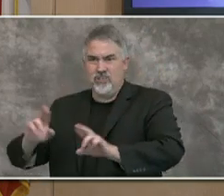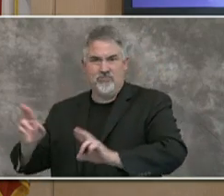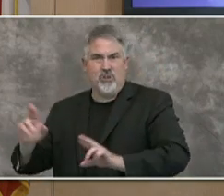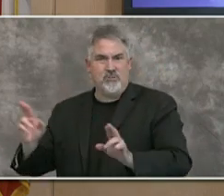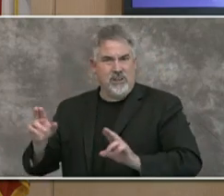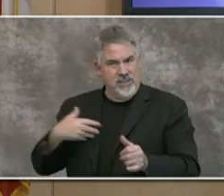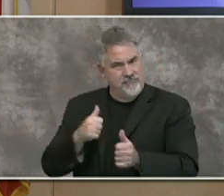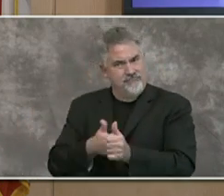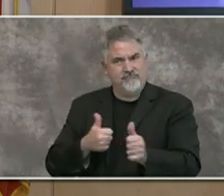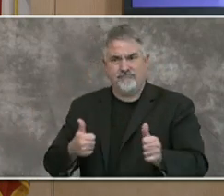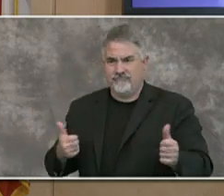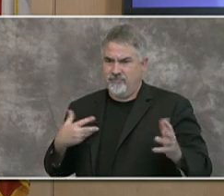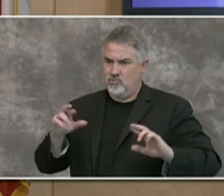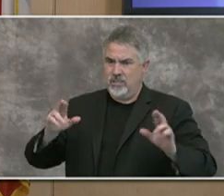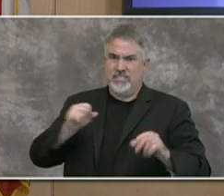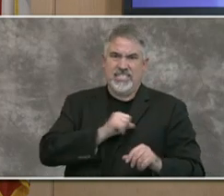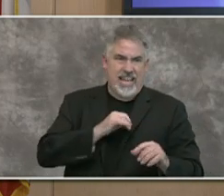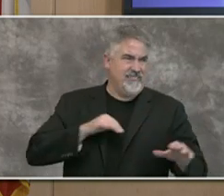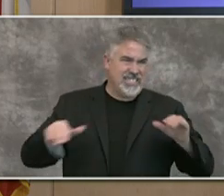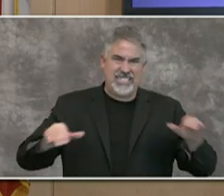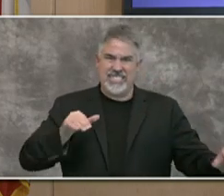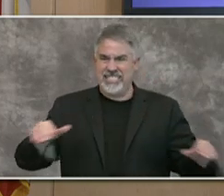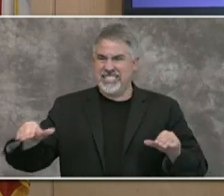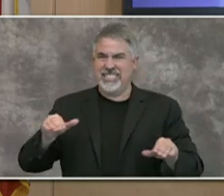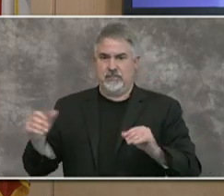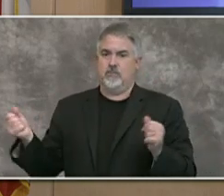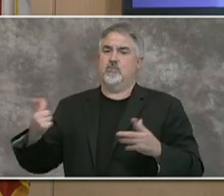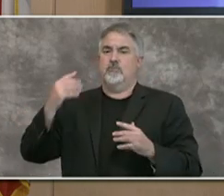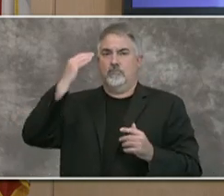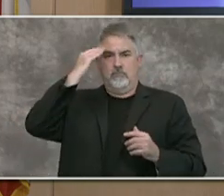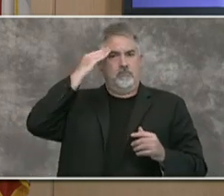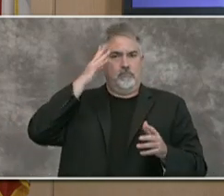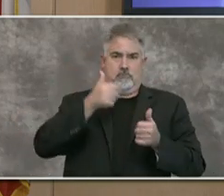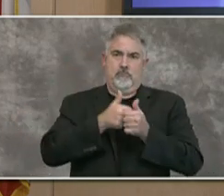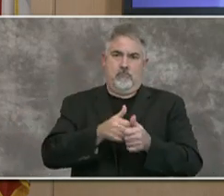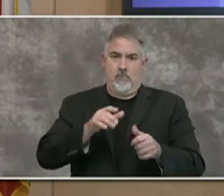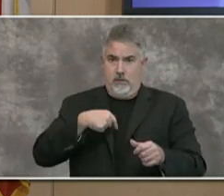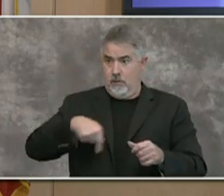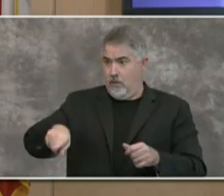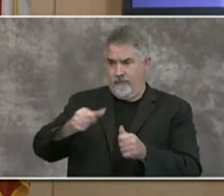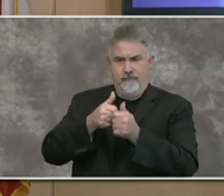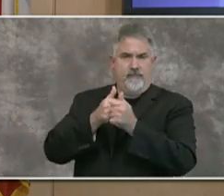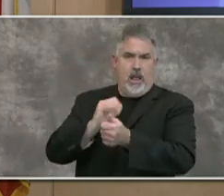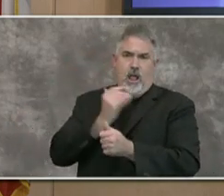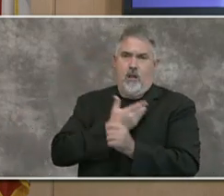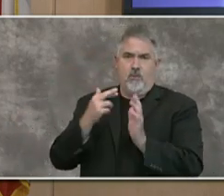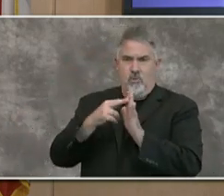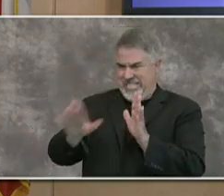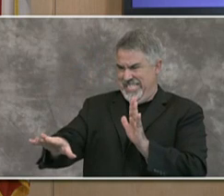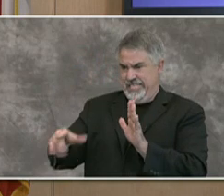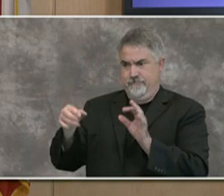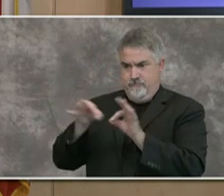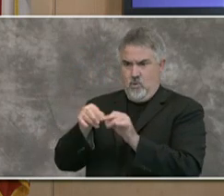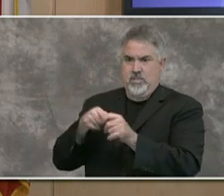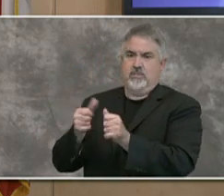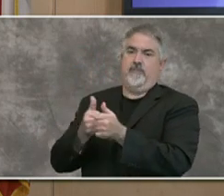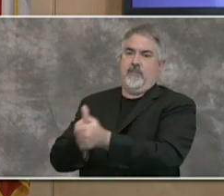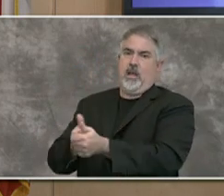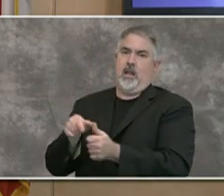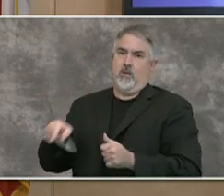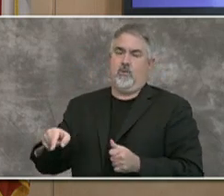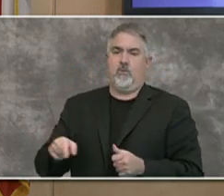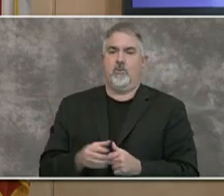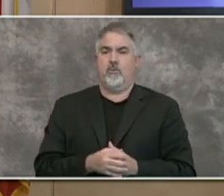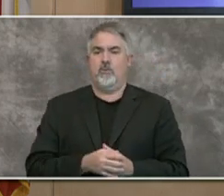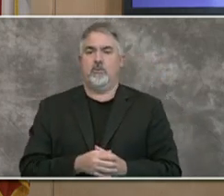Reserve Medical Corps, we know that all of those things are the things that we need to do to flatten the curve and raise the bar. And when we get to a point